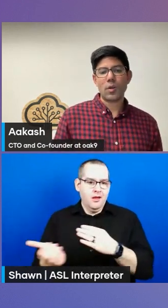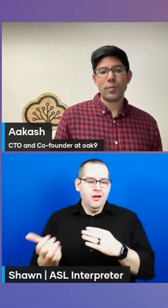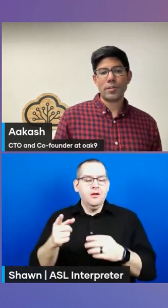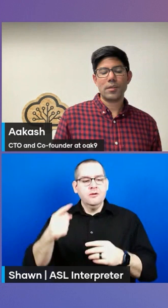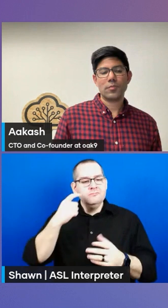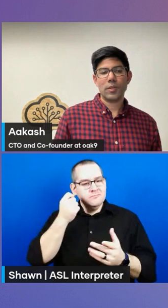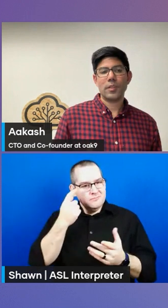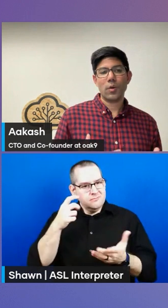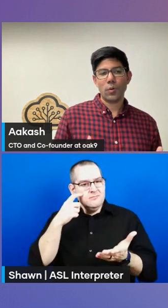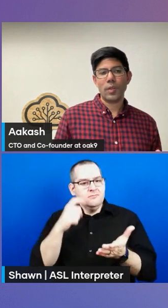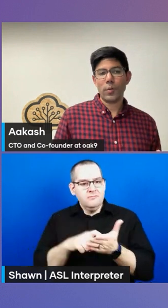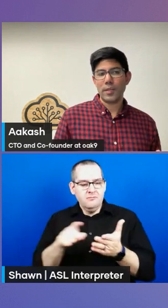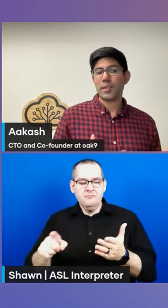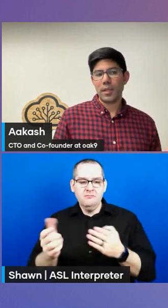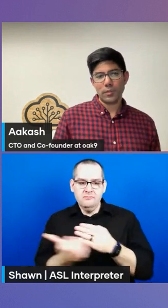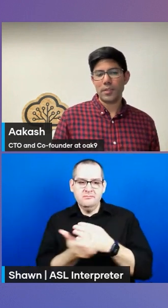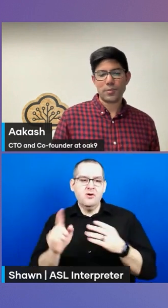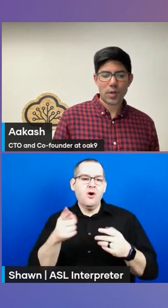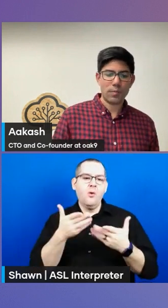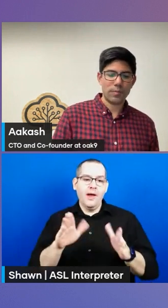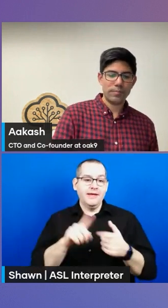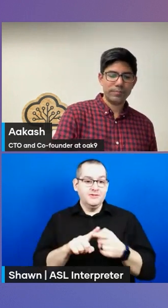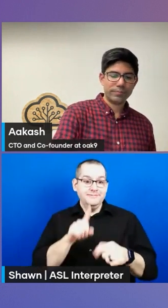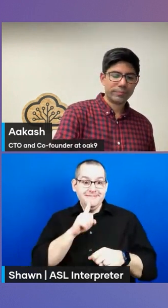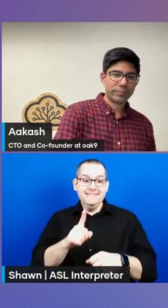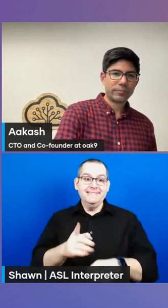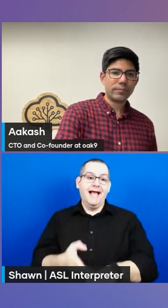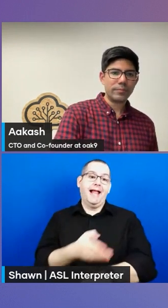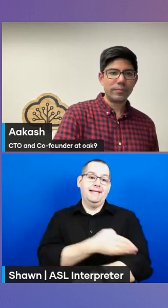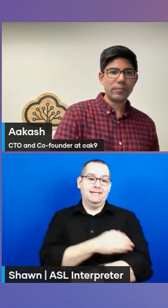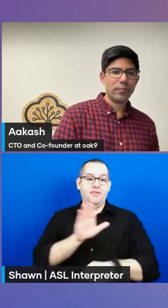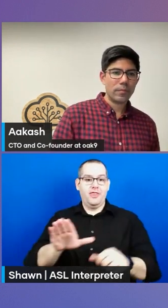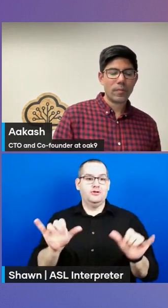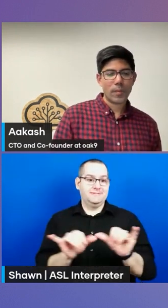recognize that automation is really the only way to scale to this problem.